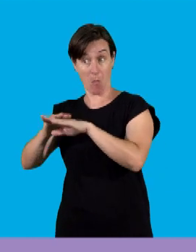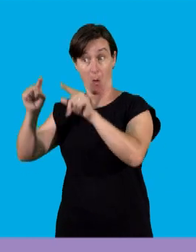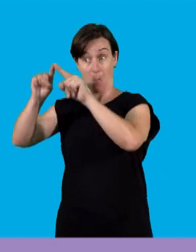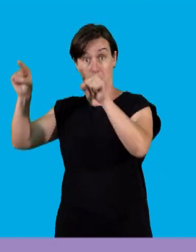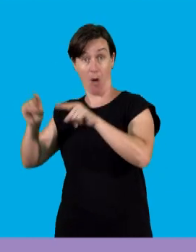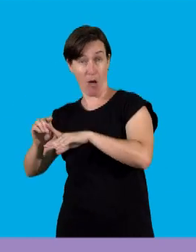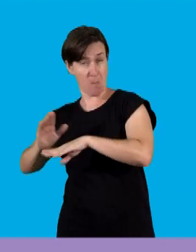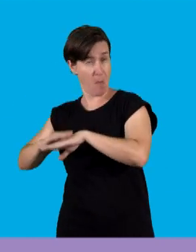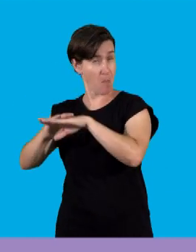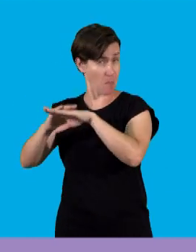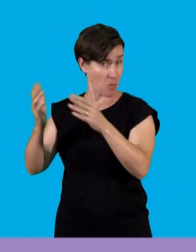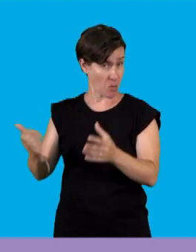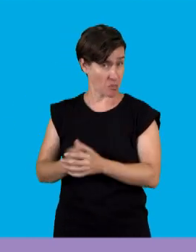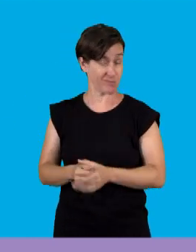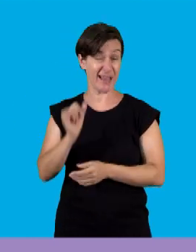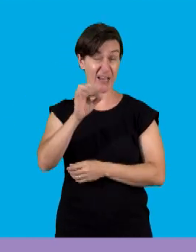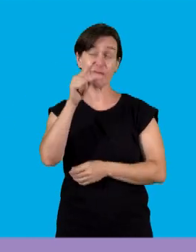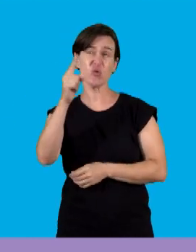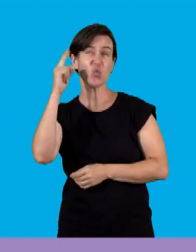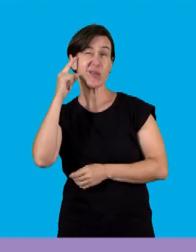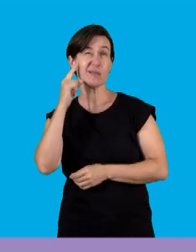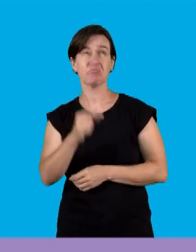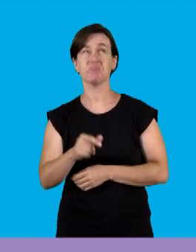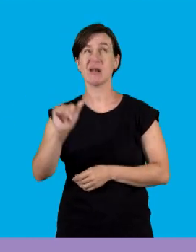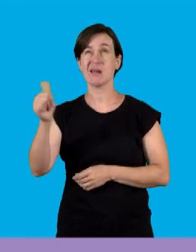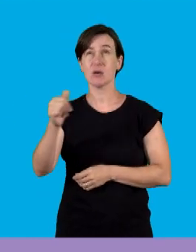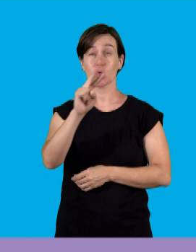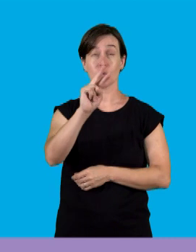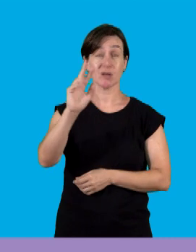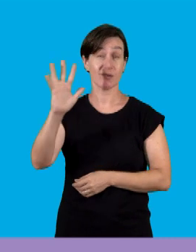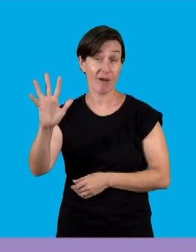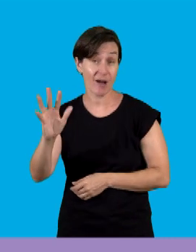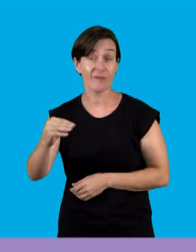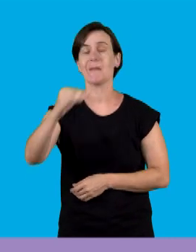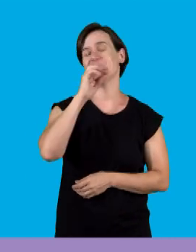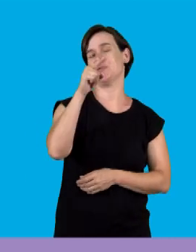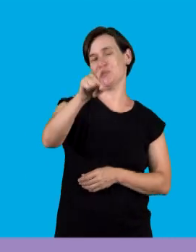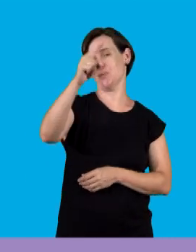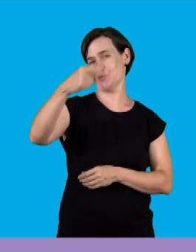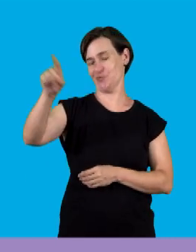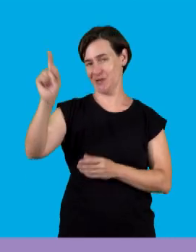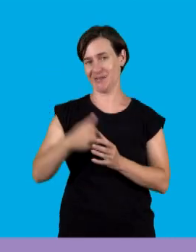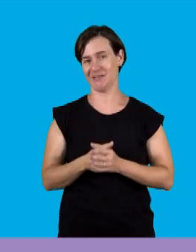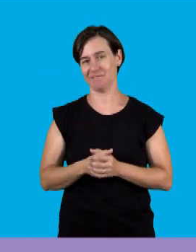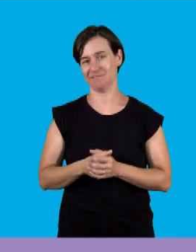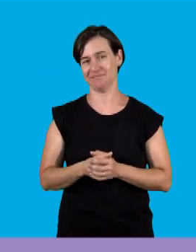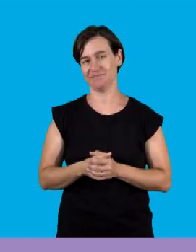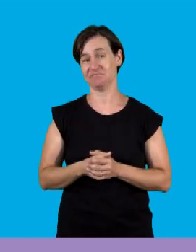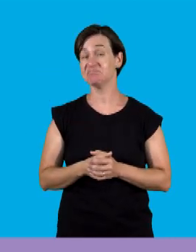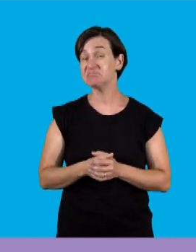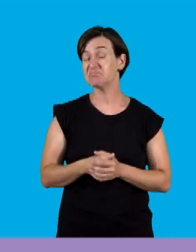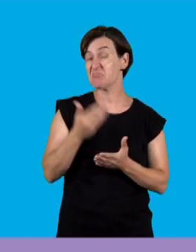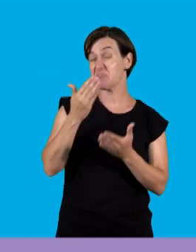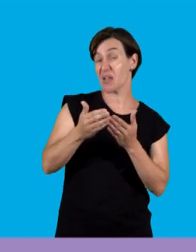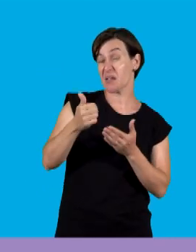in figure 5? Well, if you are thinking of 25, then you are correct. How